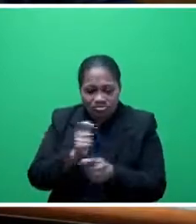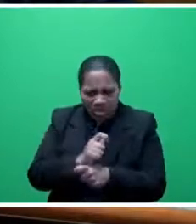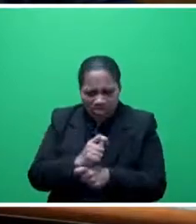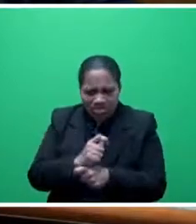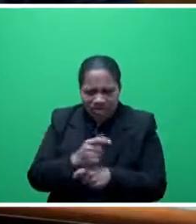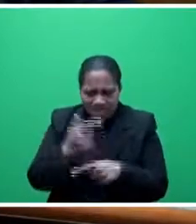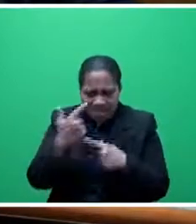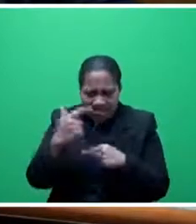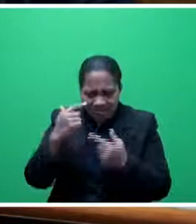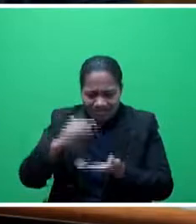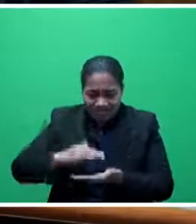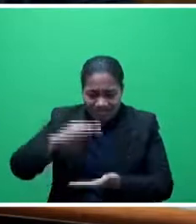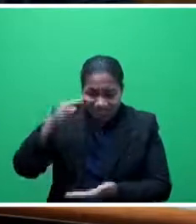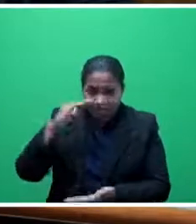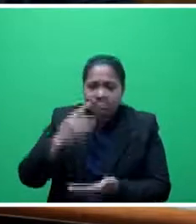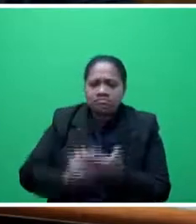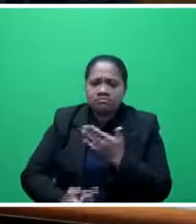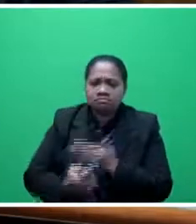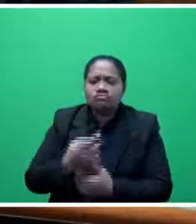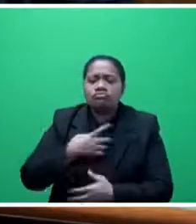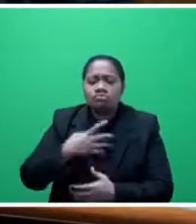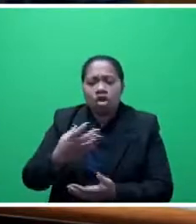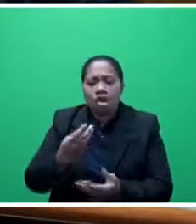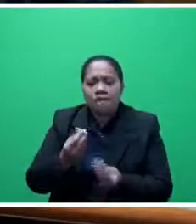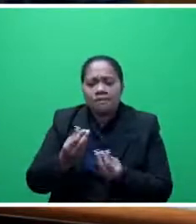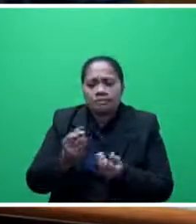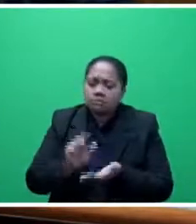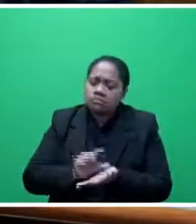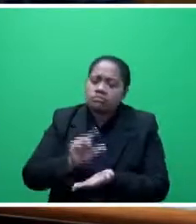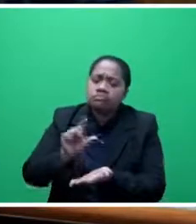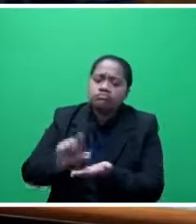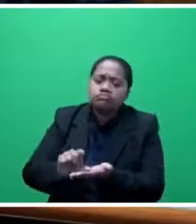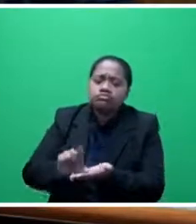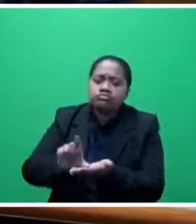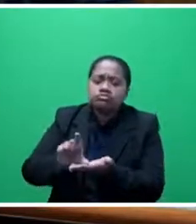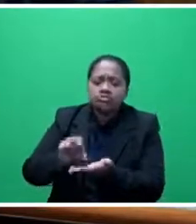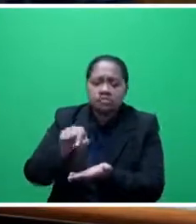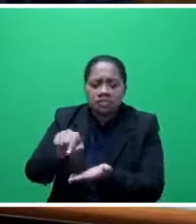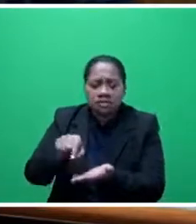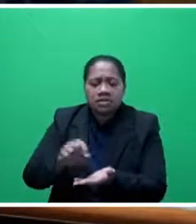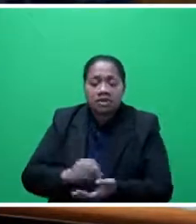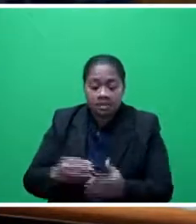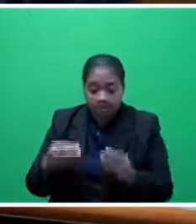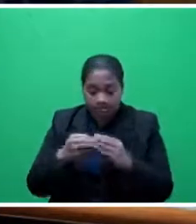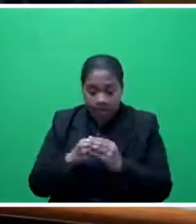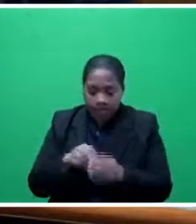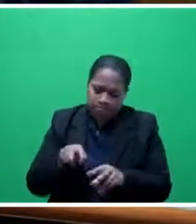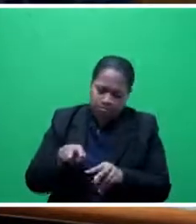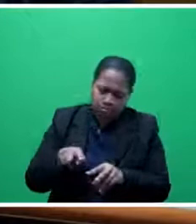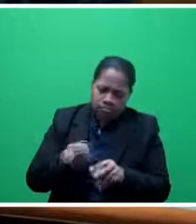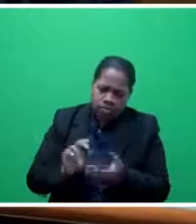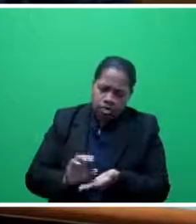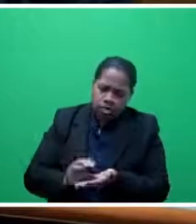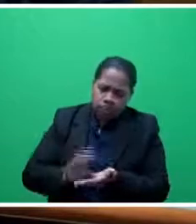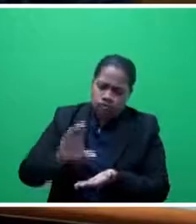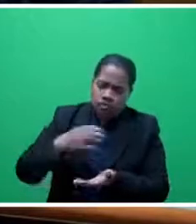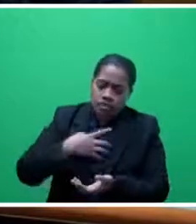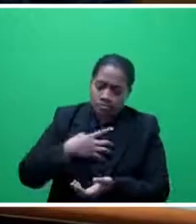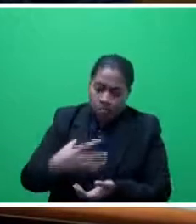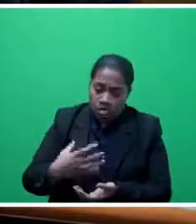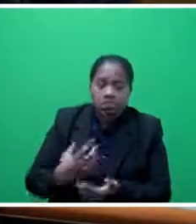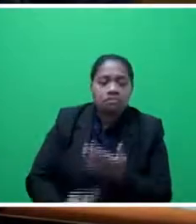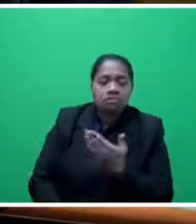increased. They would be putting out more money into the system. Banks will see further increase in liquidity, and